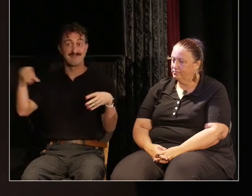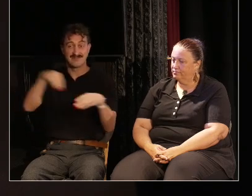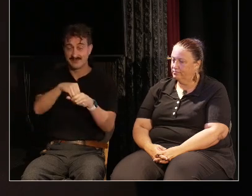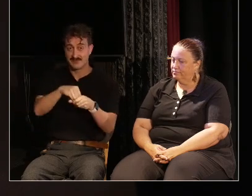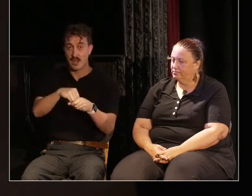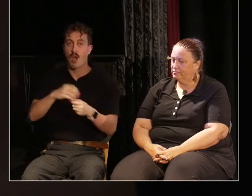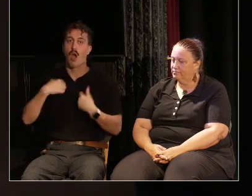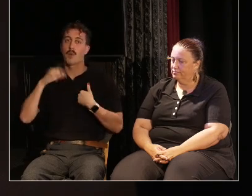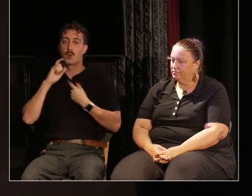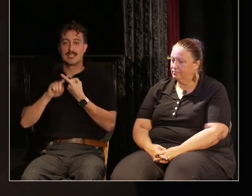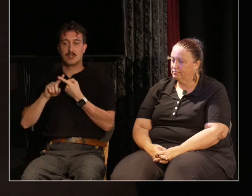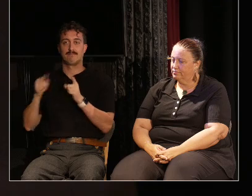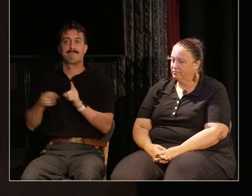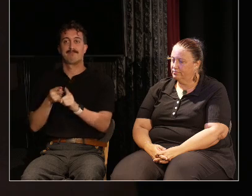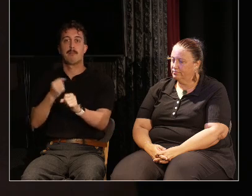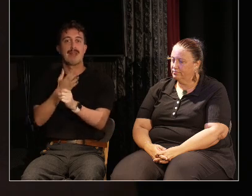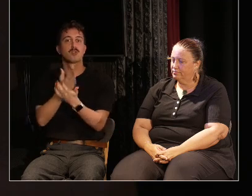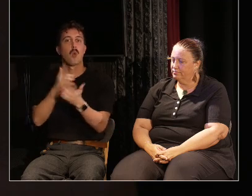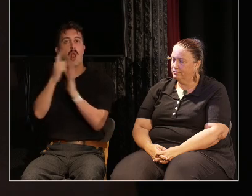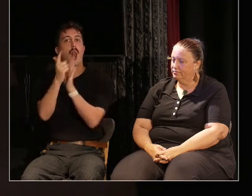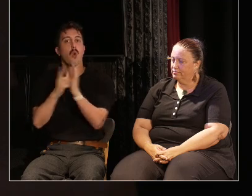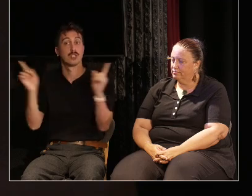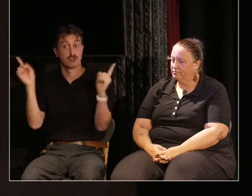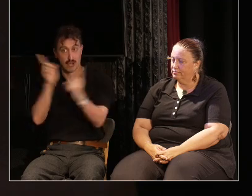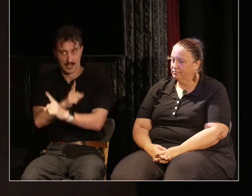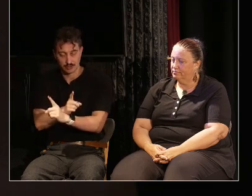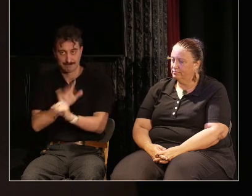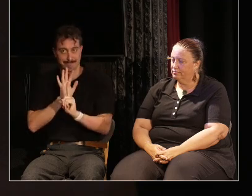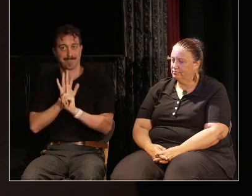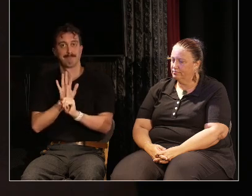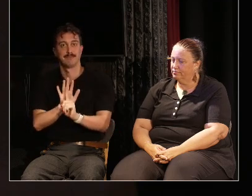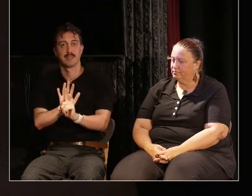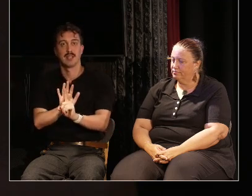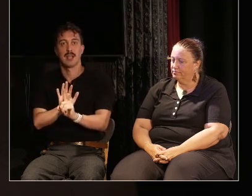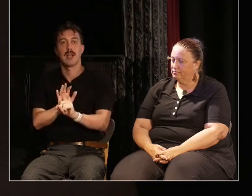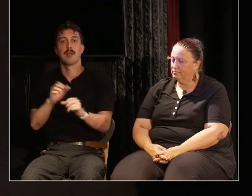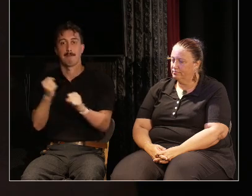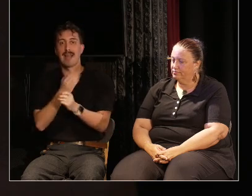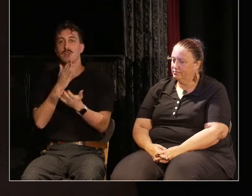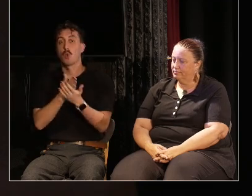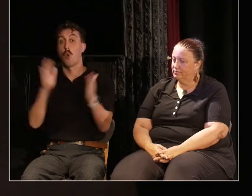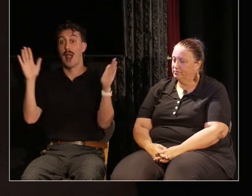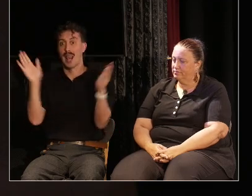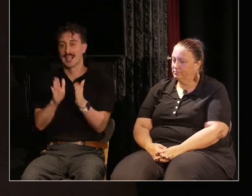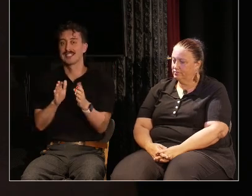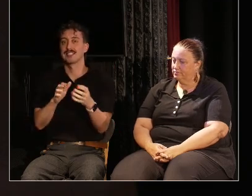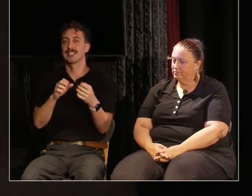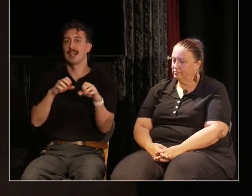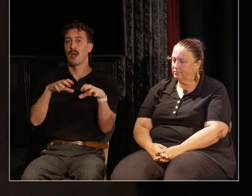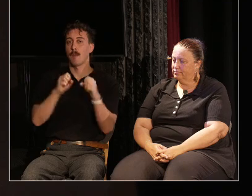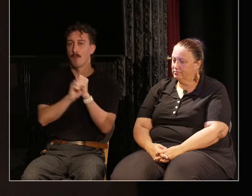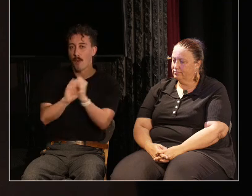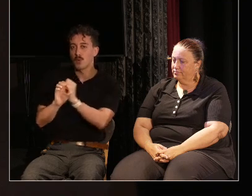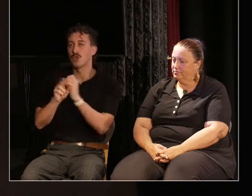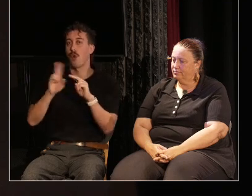to pursue, to have law reform that is around in incitement and promotion of hate. And just